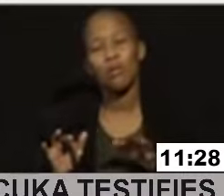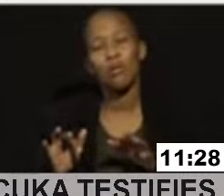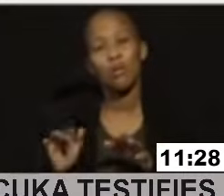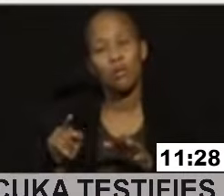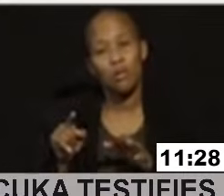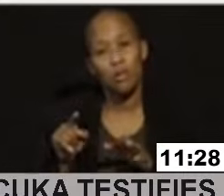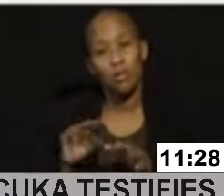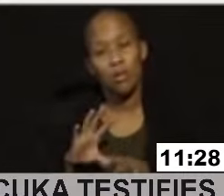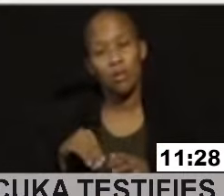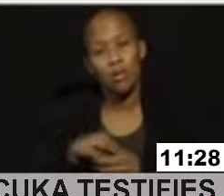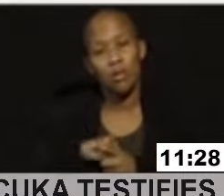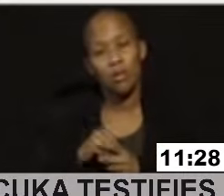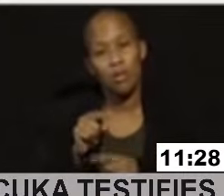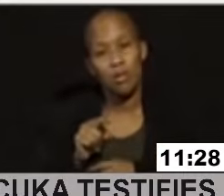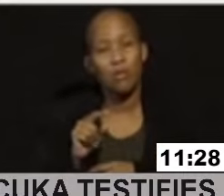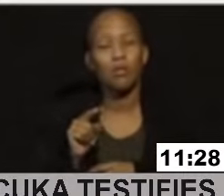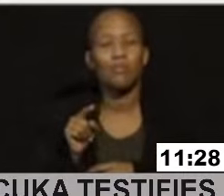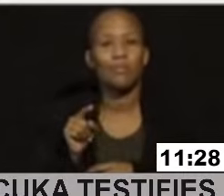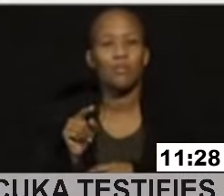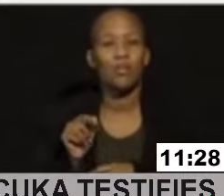area. I'll give you one example.